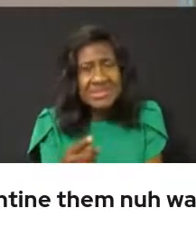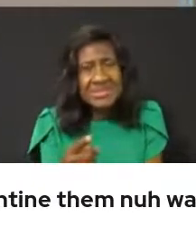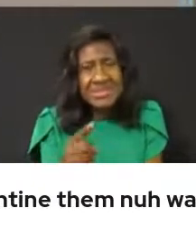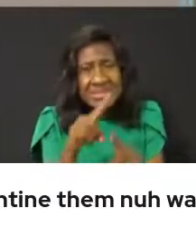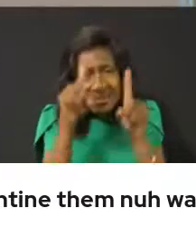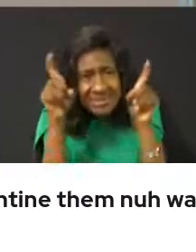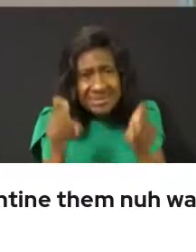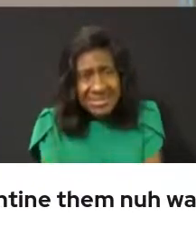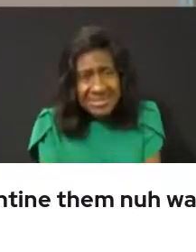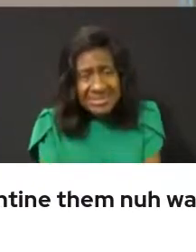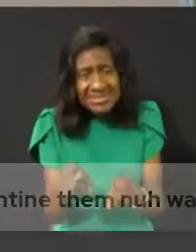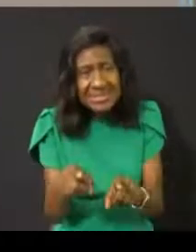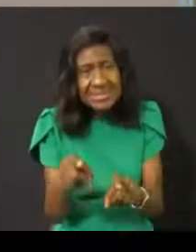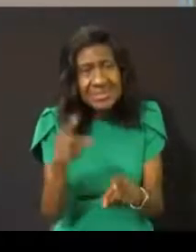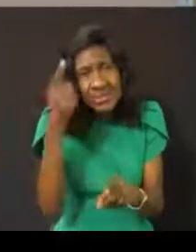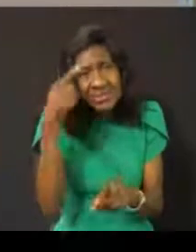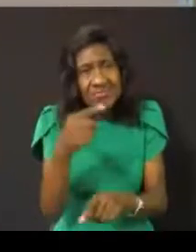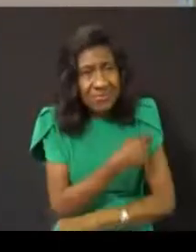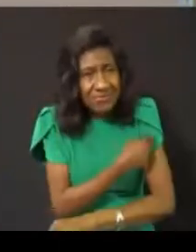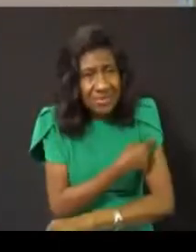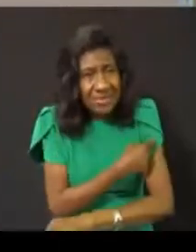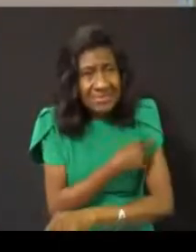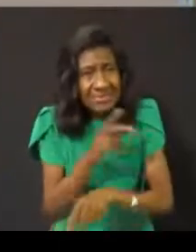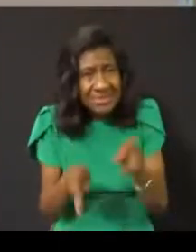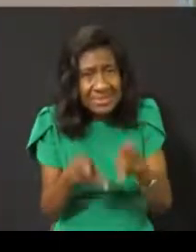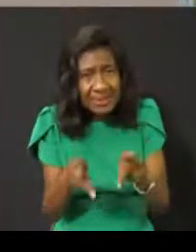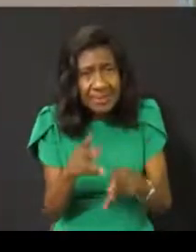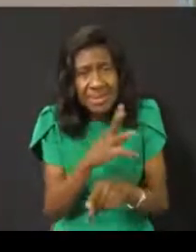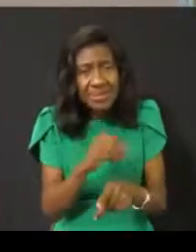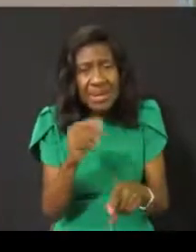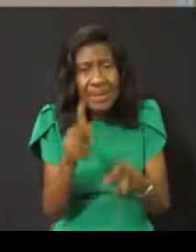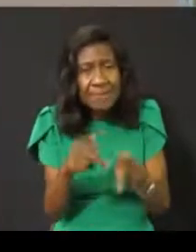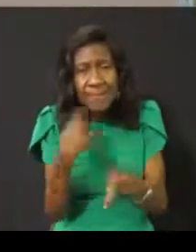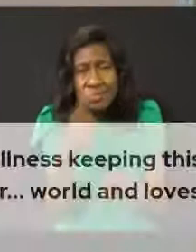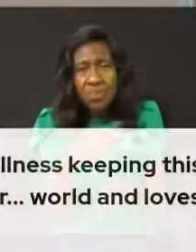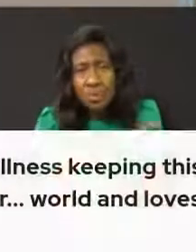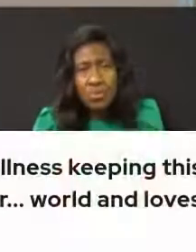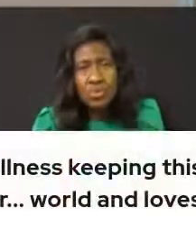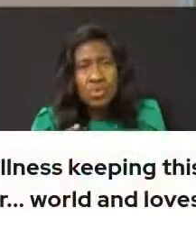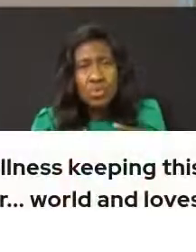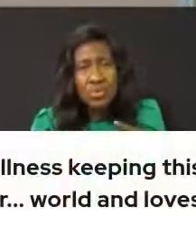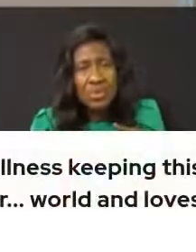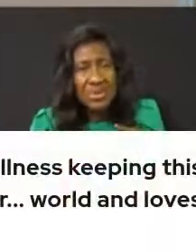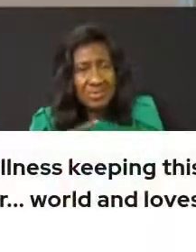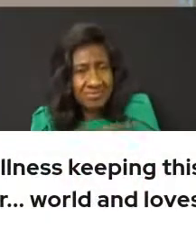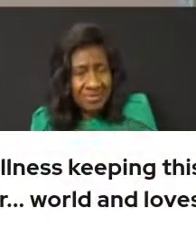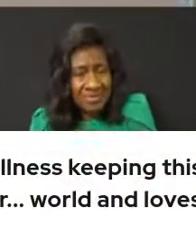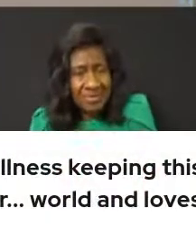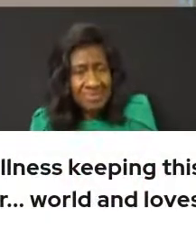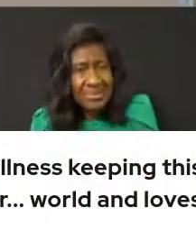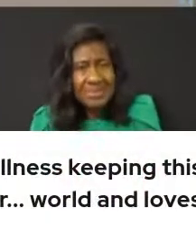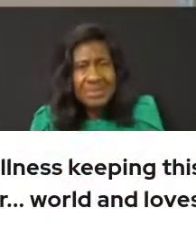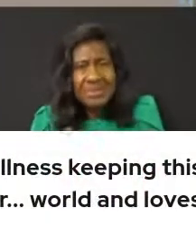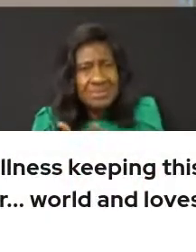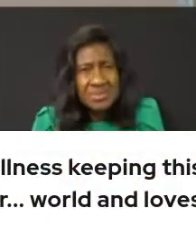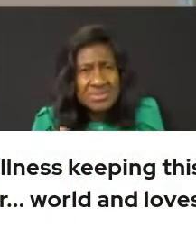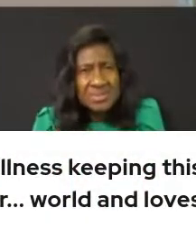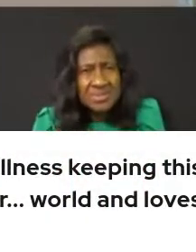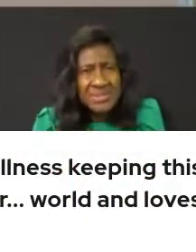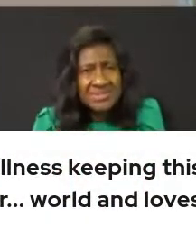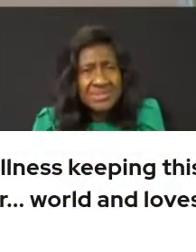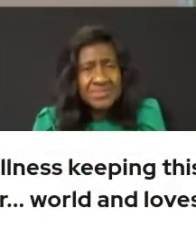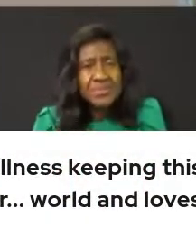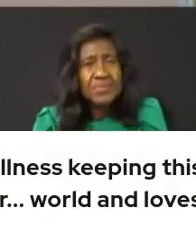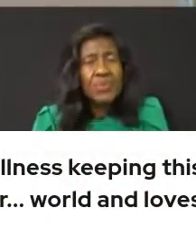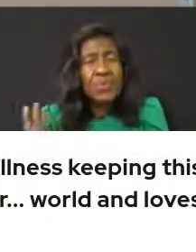testing for both vaccinated and unvaccinated residents, even if they're asymptomatic, is an important part and toolbox